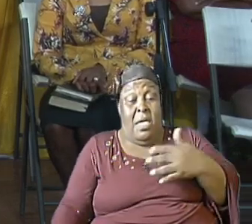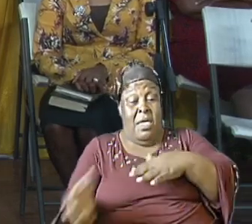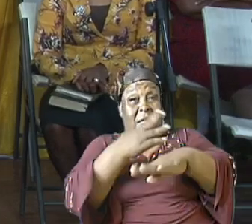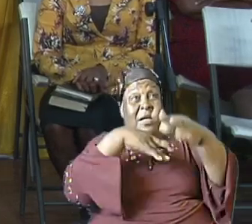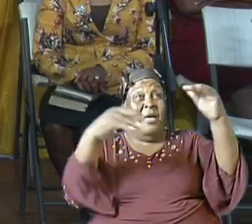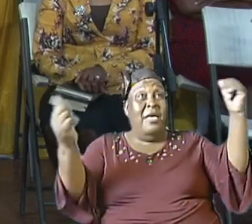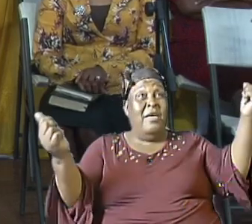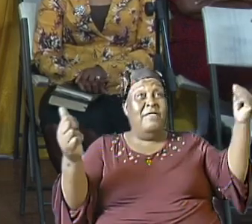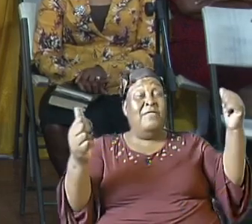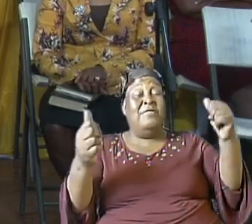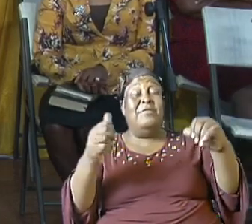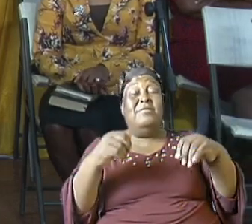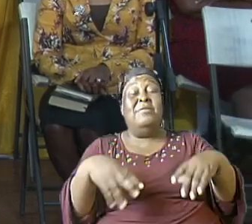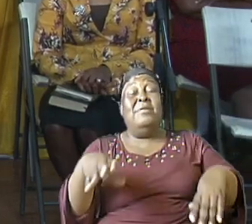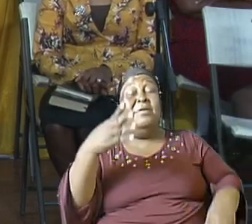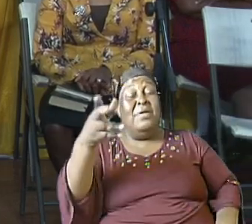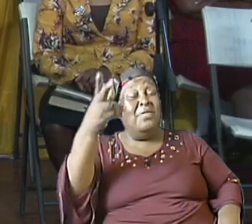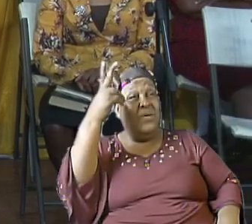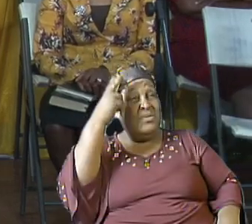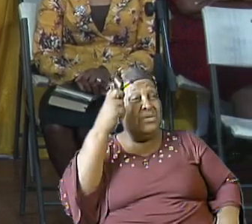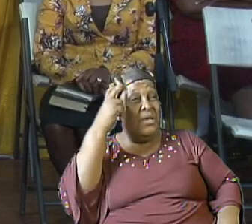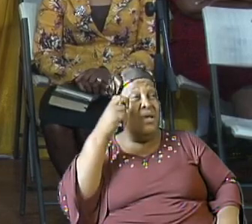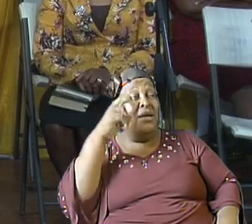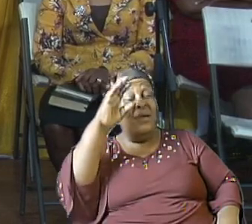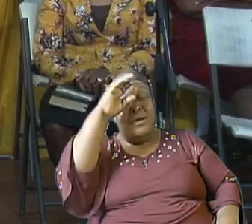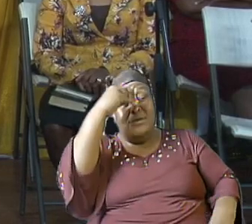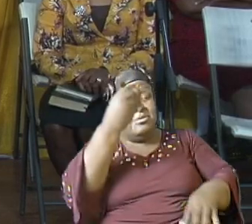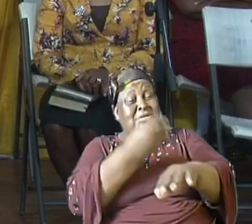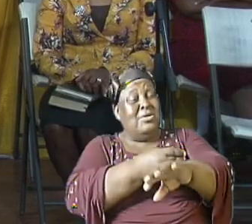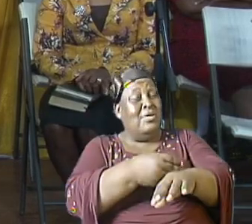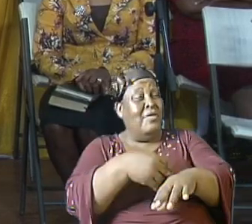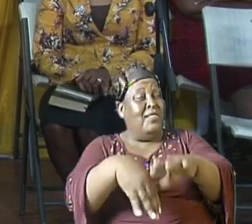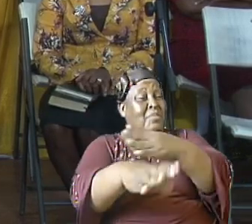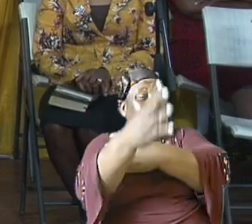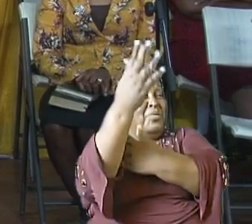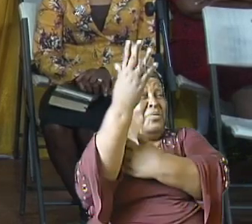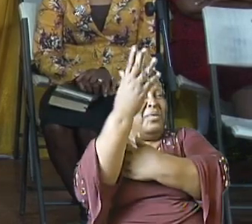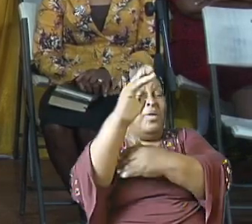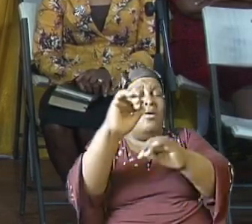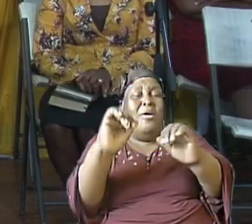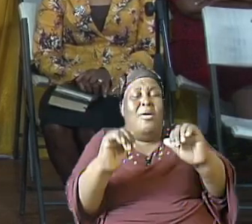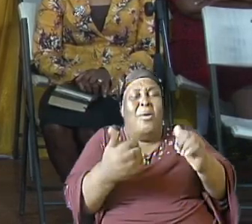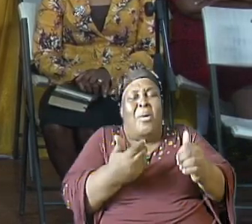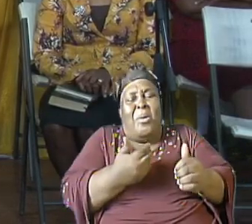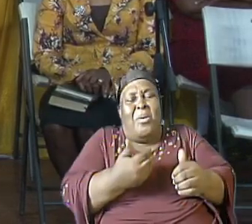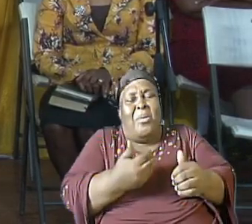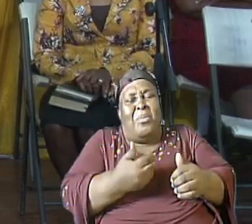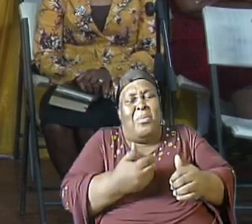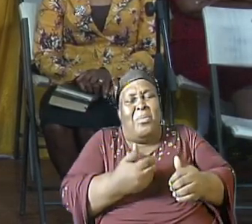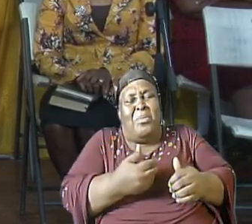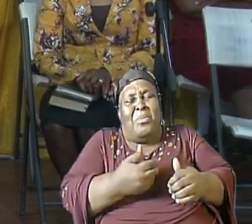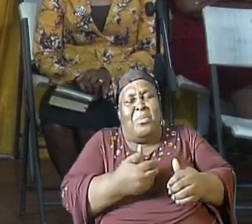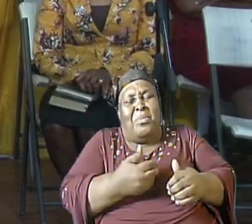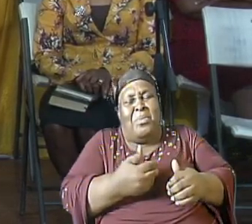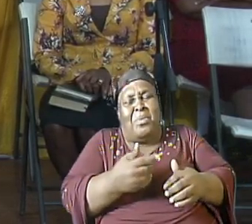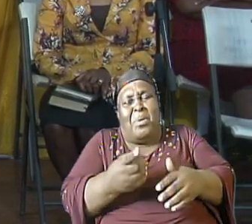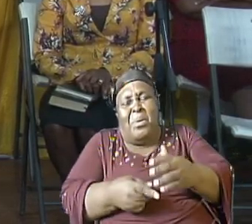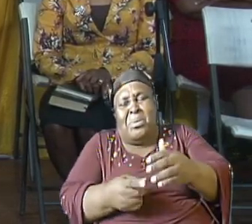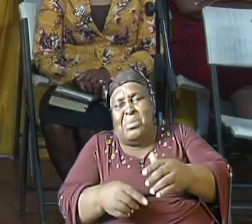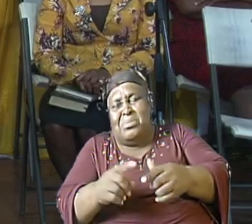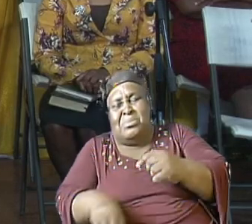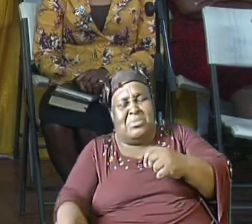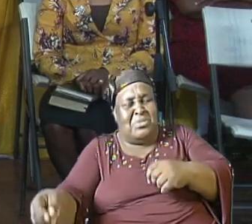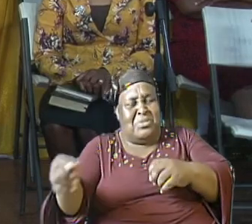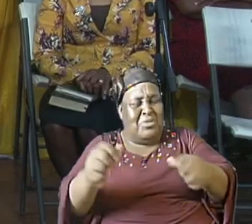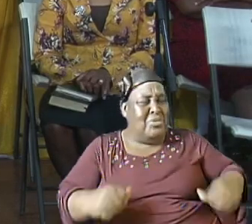heaven, O Lucifer, Isaiah 14. Son of the morning, how art thou cut down to